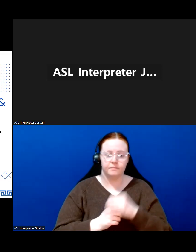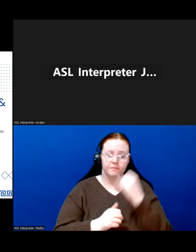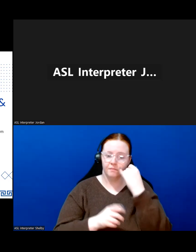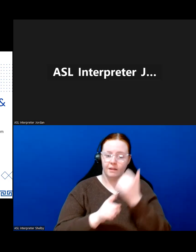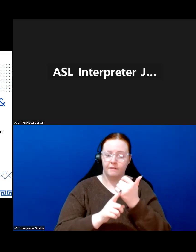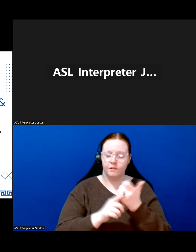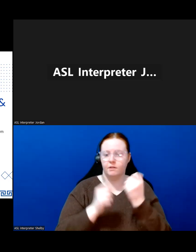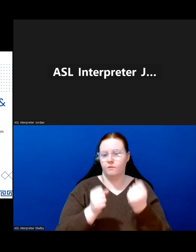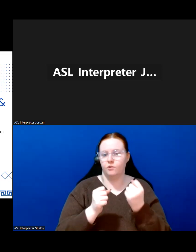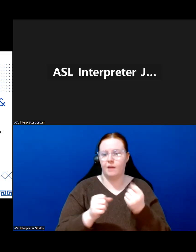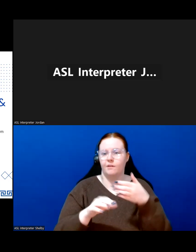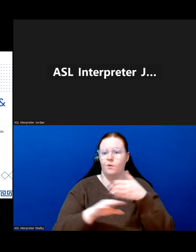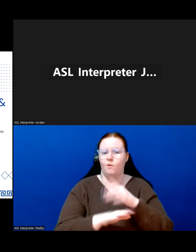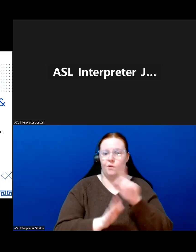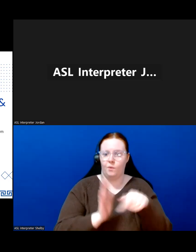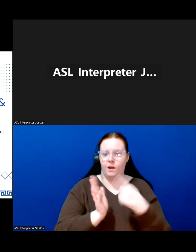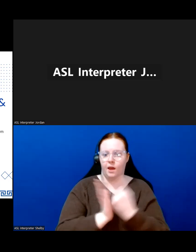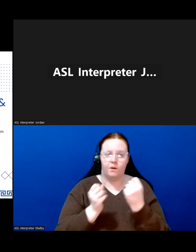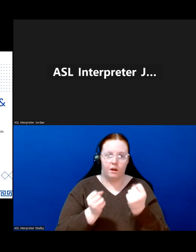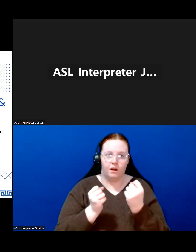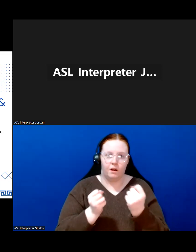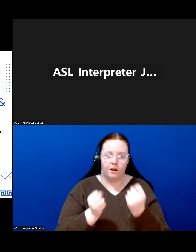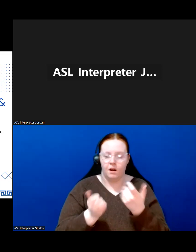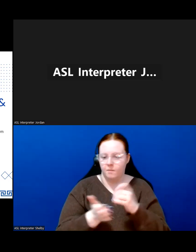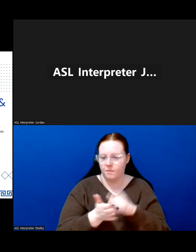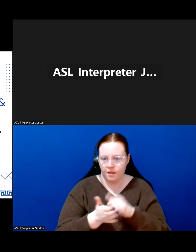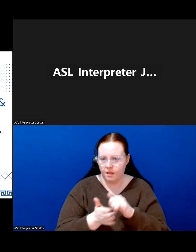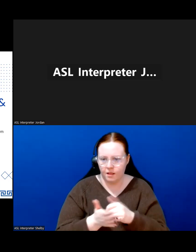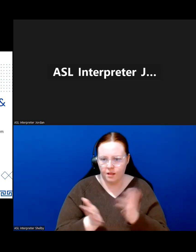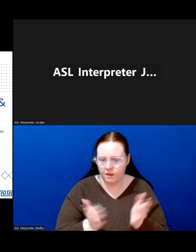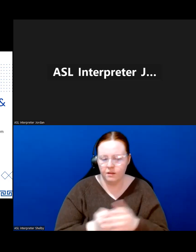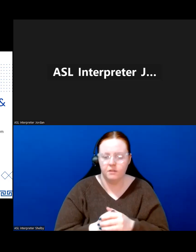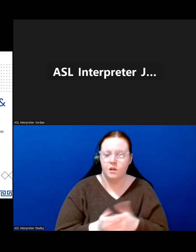hour away, like, yeah, it definitely helps that we can